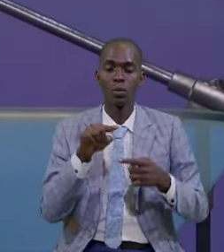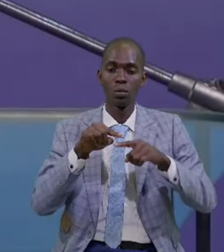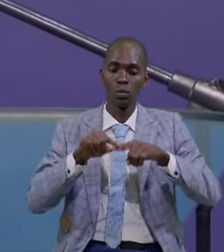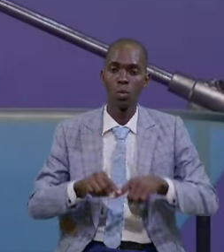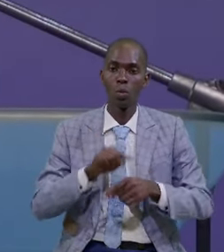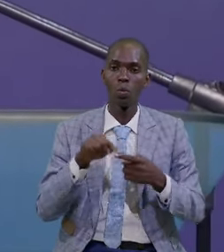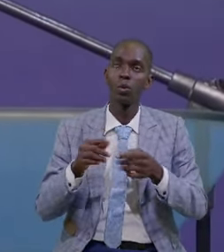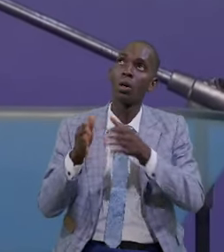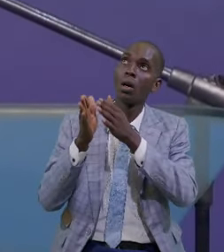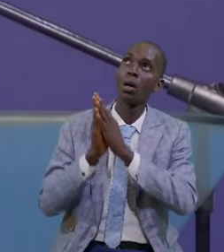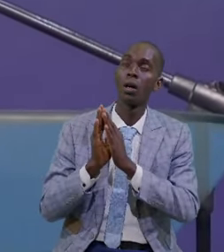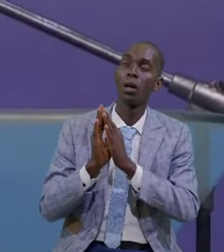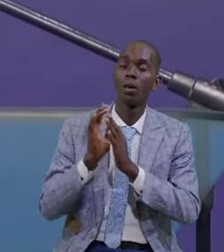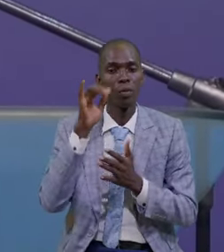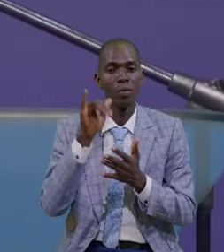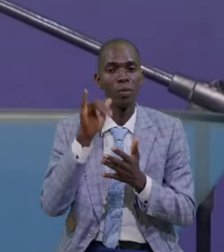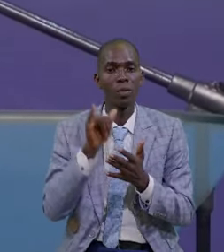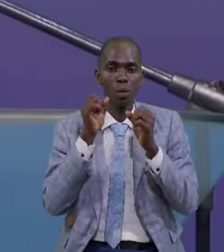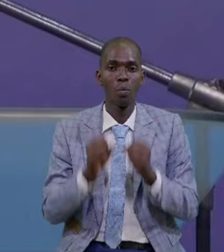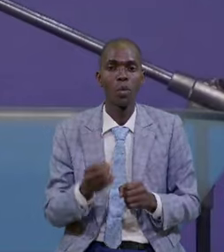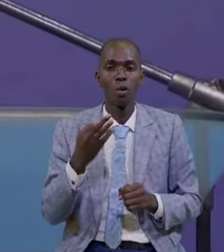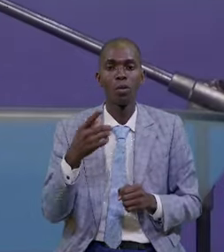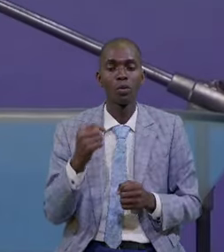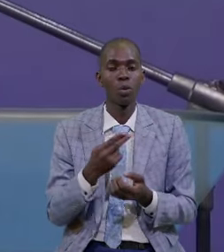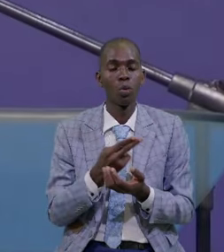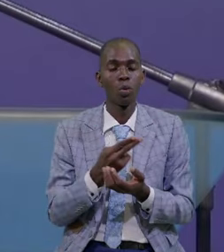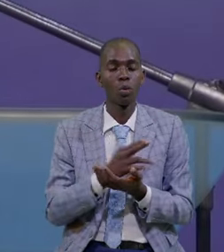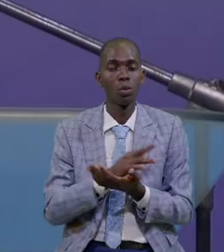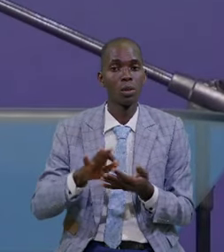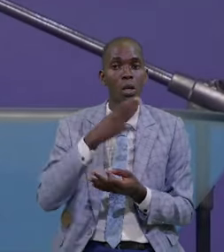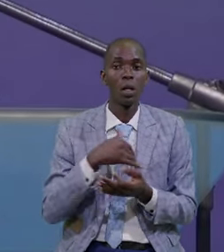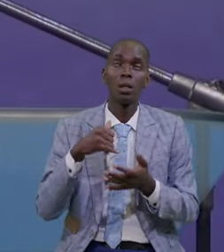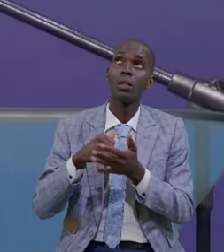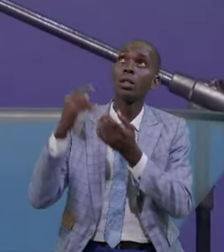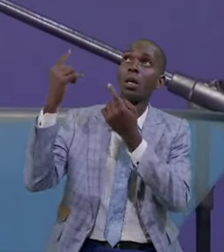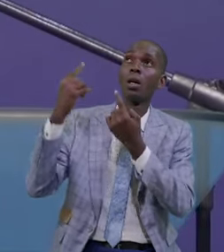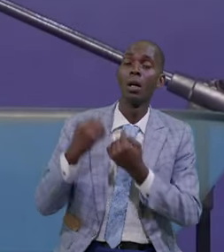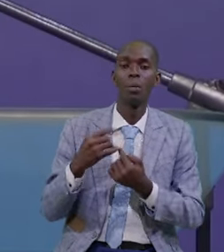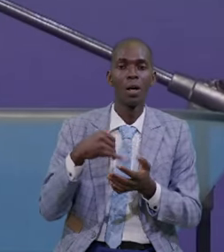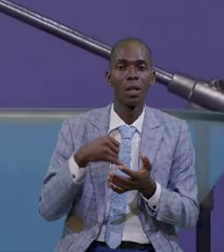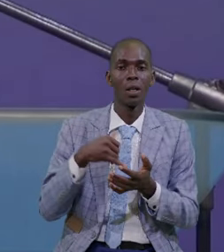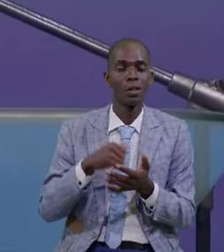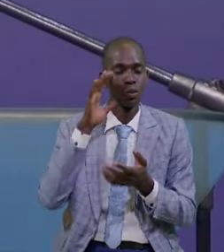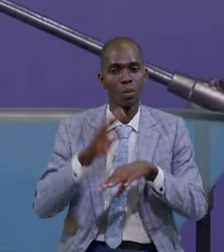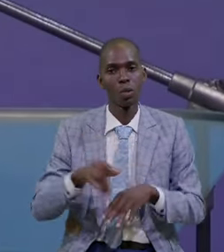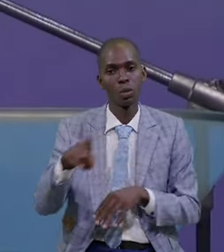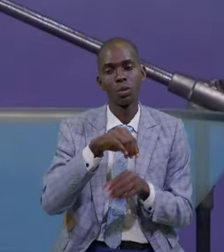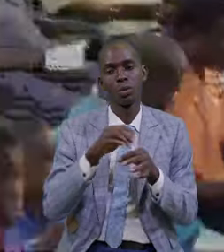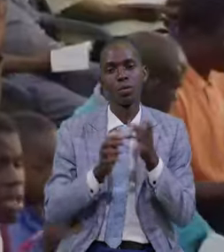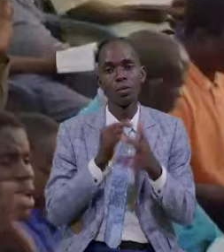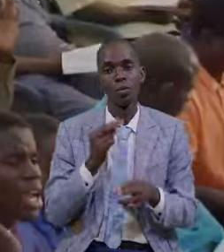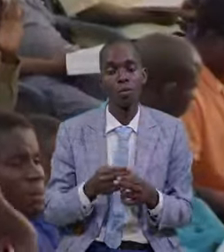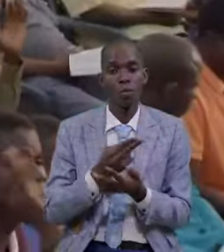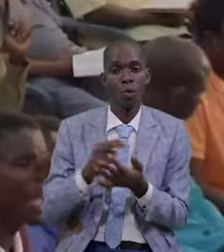for that power of the Holy Ghost, and it comes, and it will come. I said they